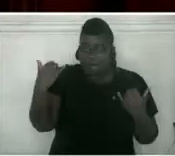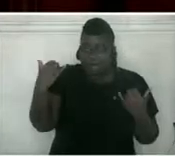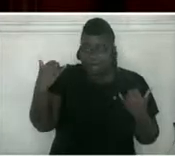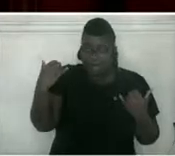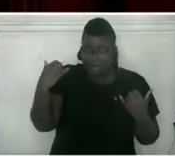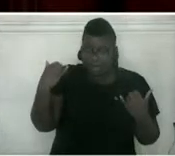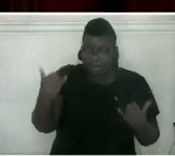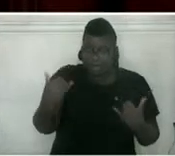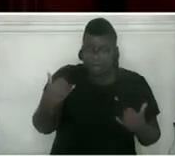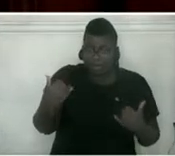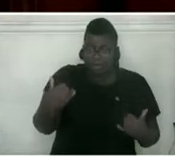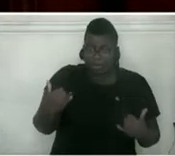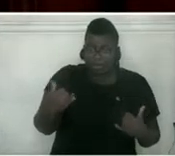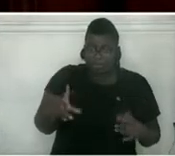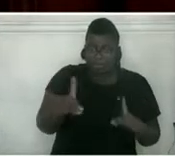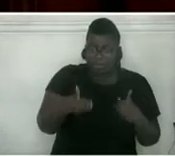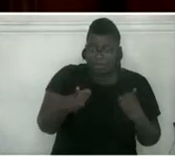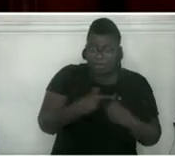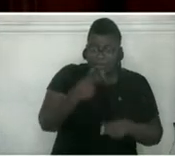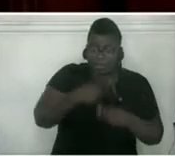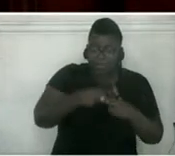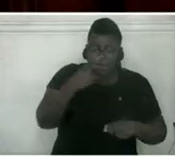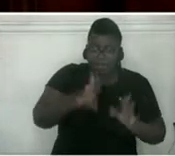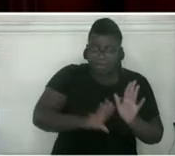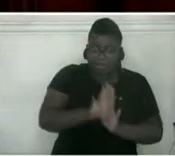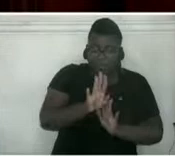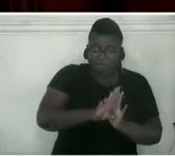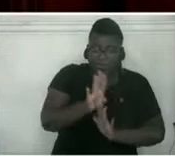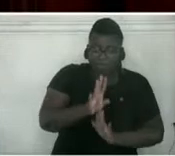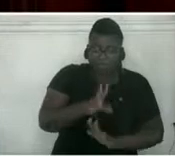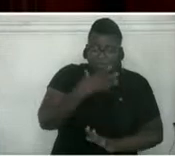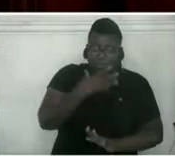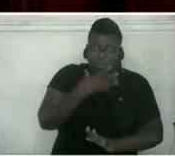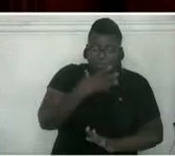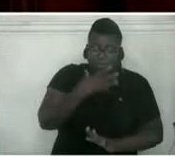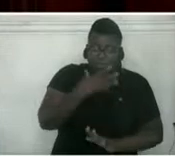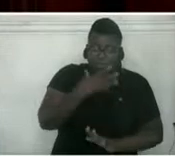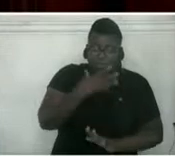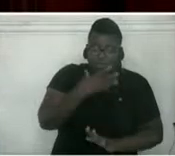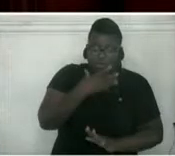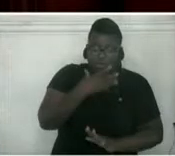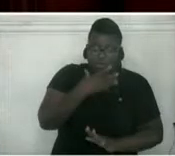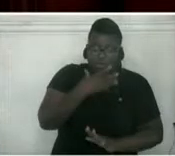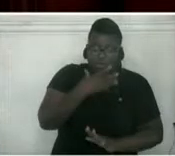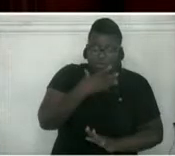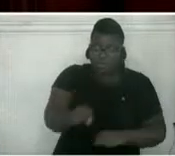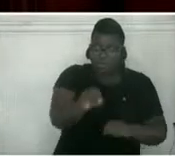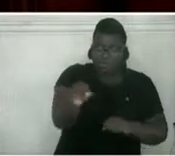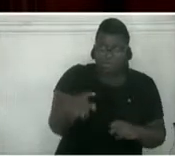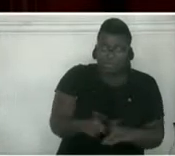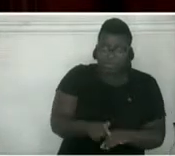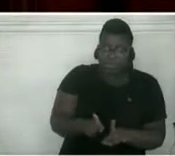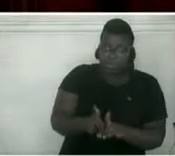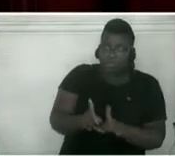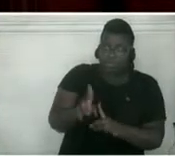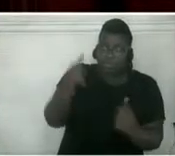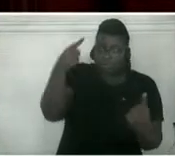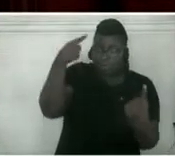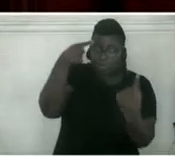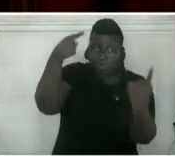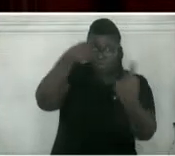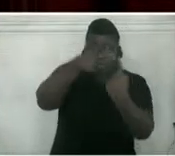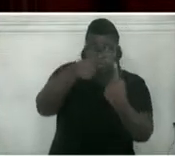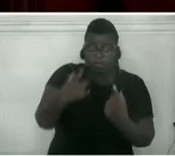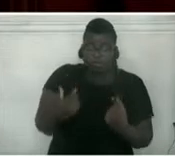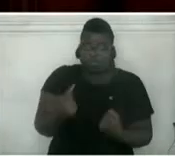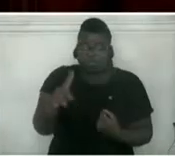the development of an improvement goat production strategy, and the purpose of this is to create